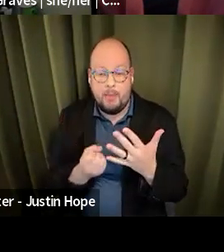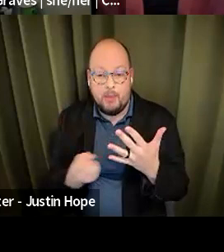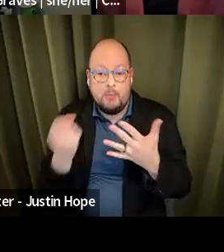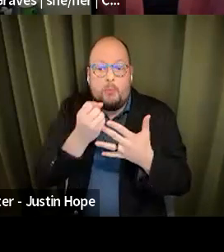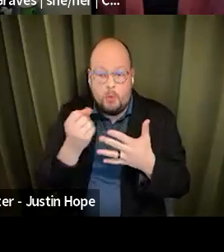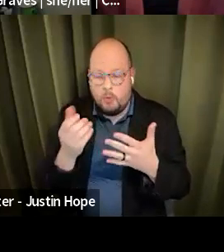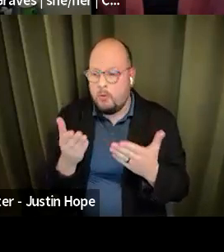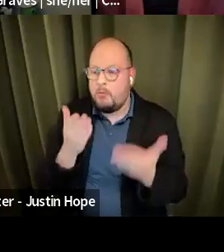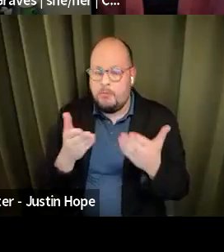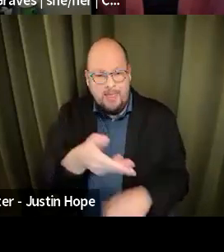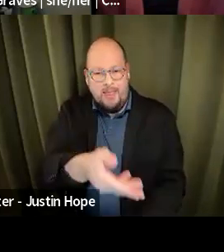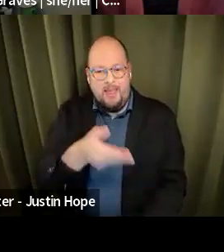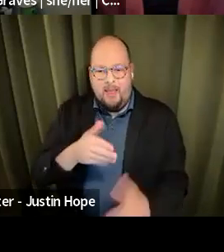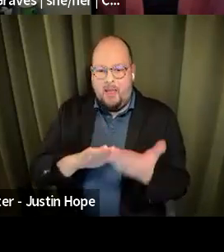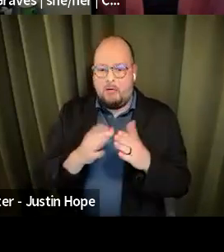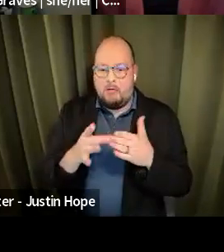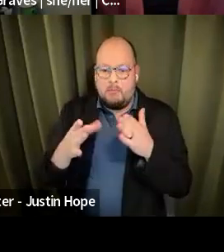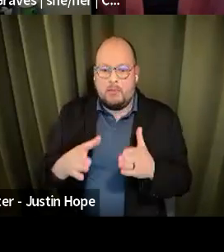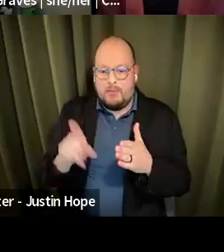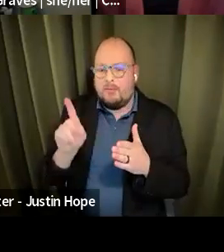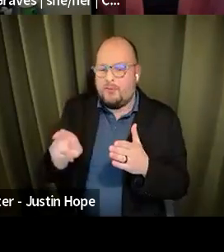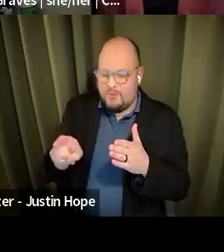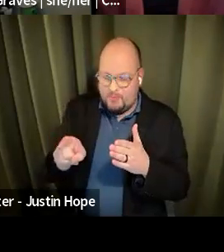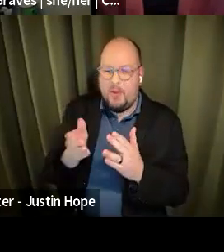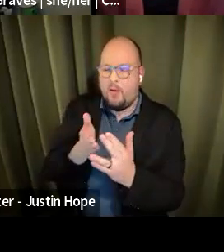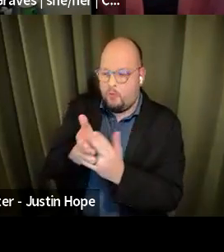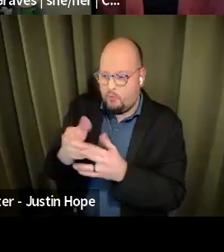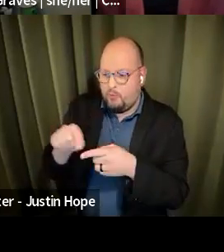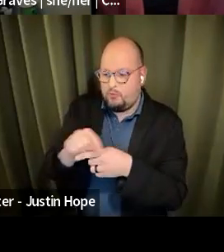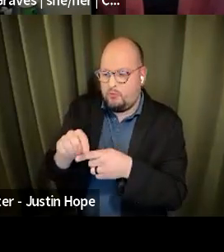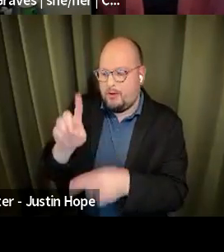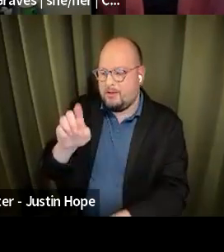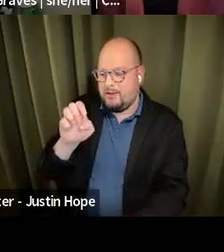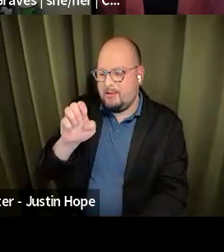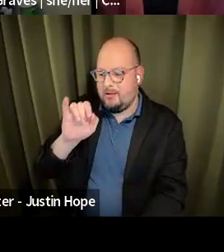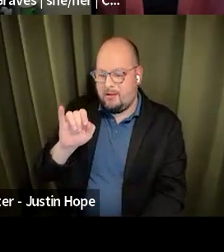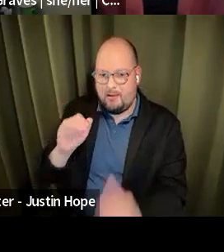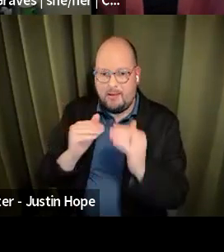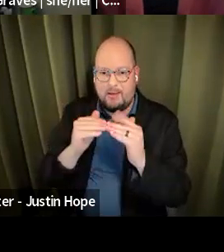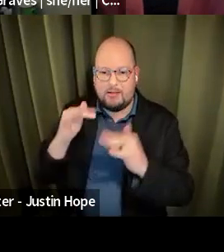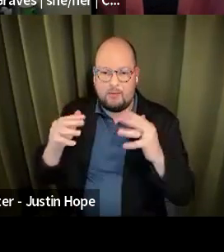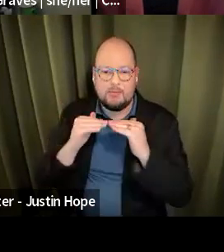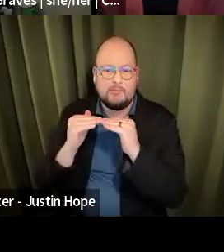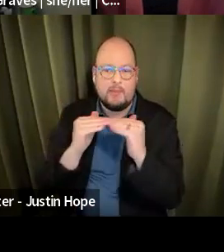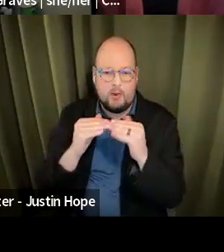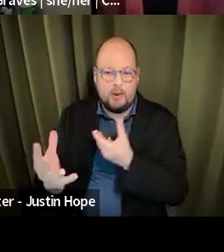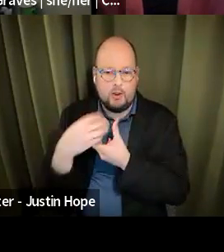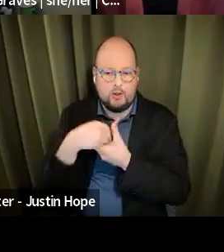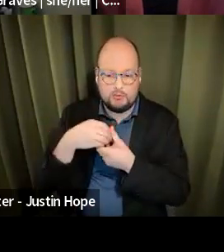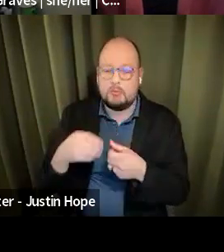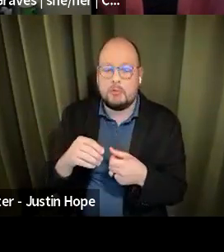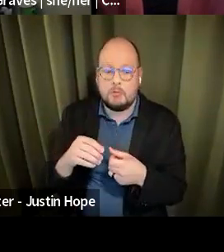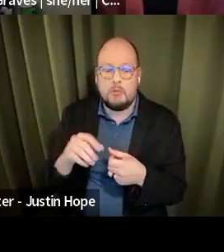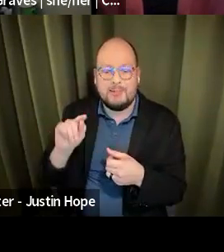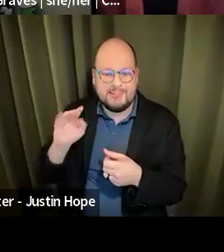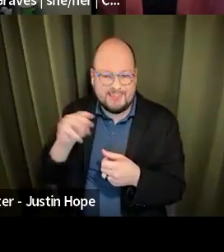one, you've got to go through a diversity, equity, and inclusion training. And at the beginning of the presentation, Tim mentioned the departments that are under my